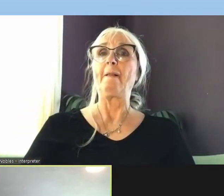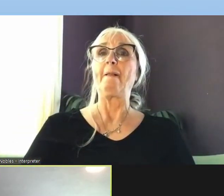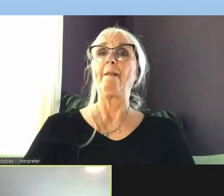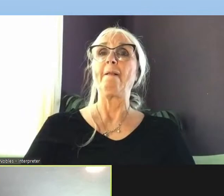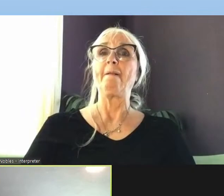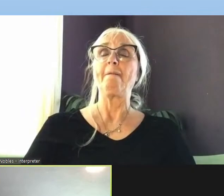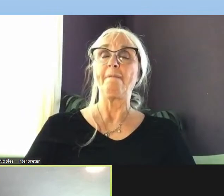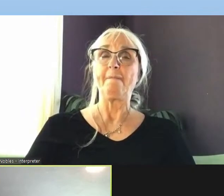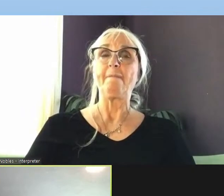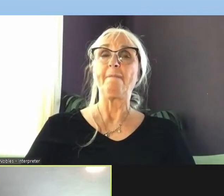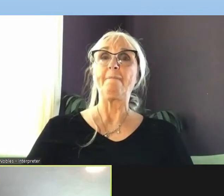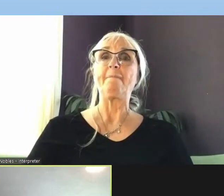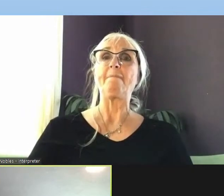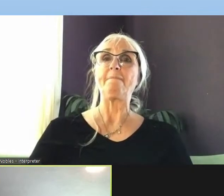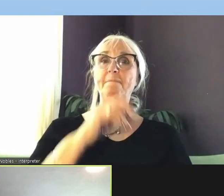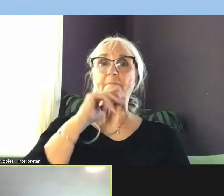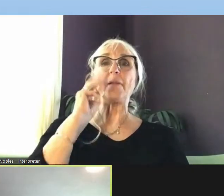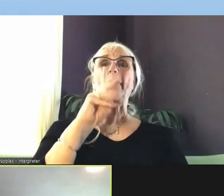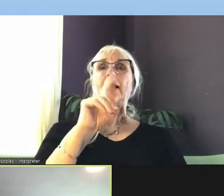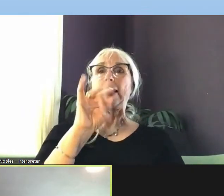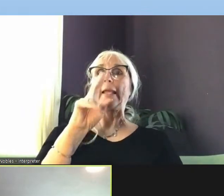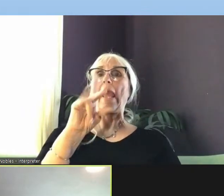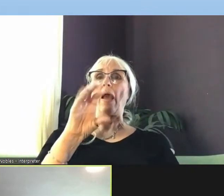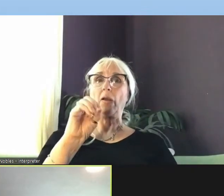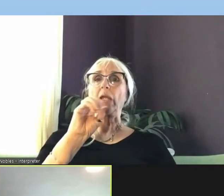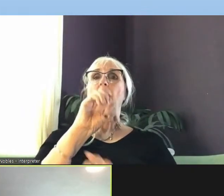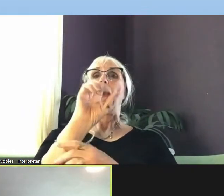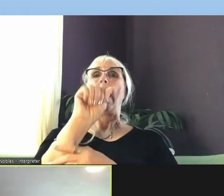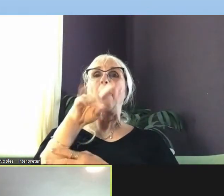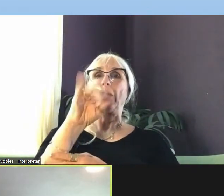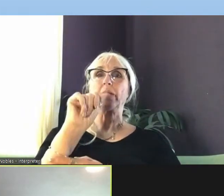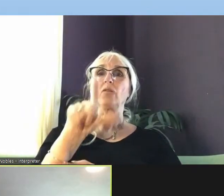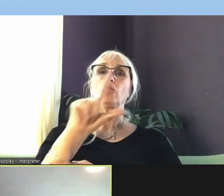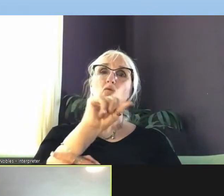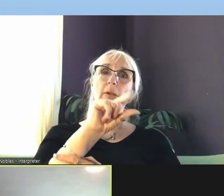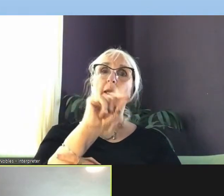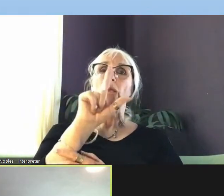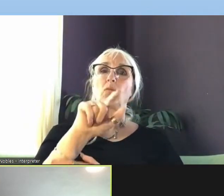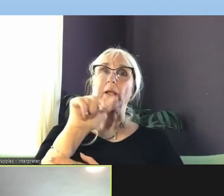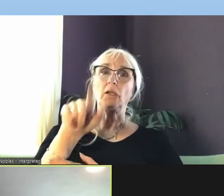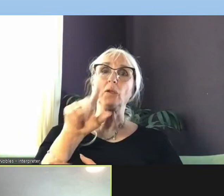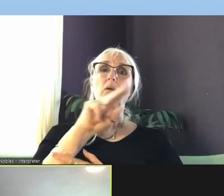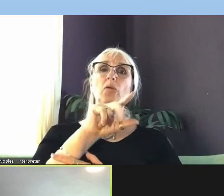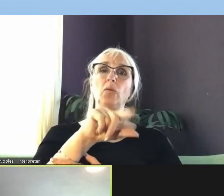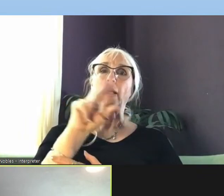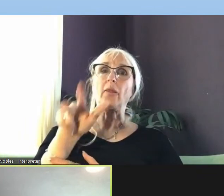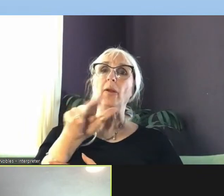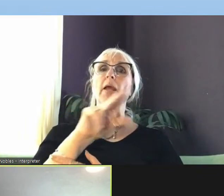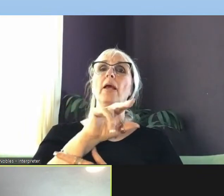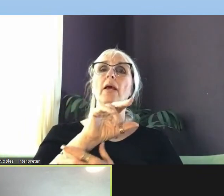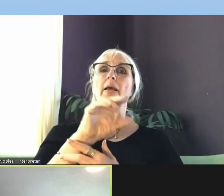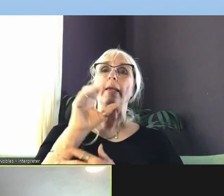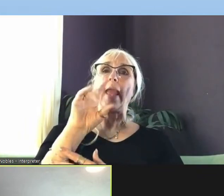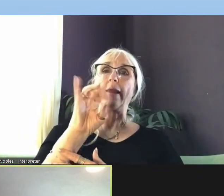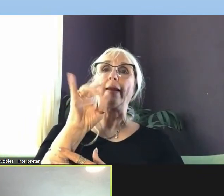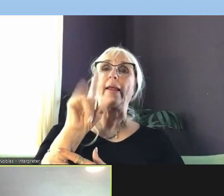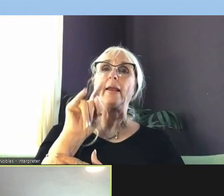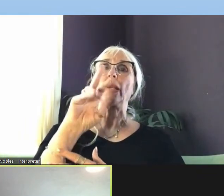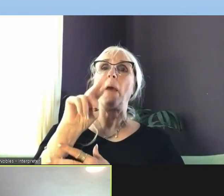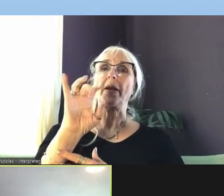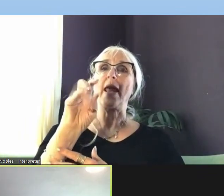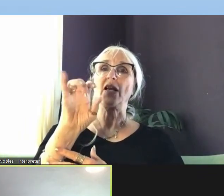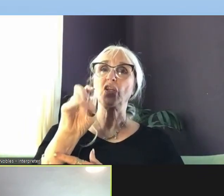and/or action regarding the McLennan County Appraisal District 2022-2023 Board of Directors candidate nominations and related